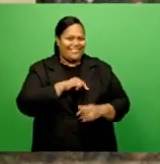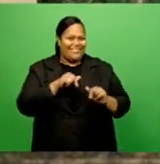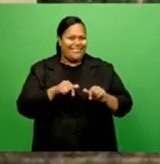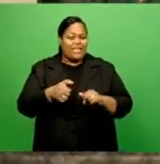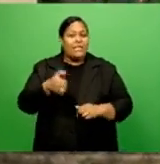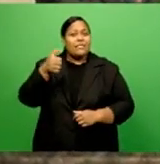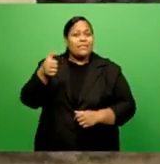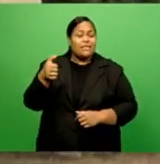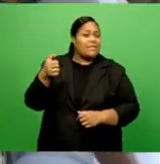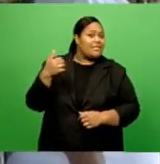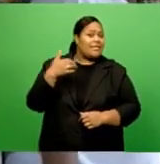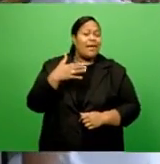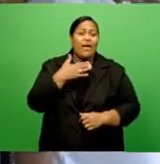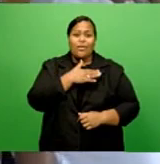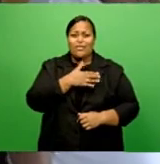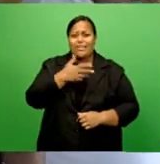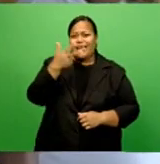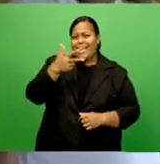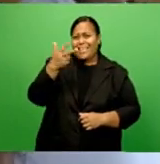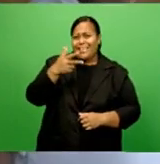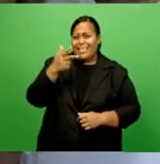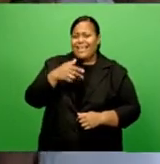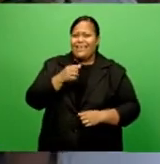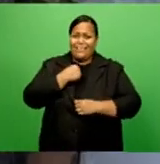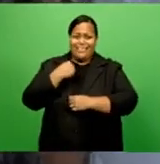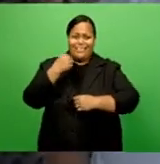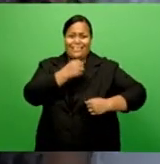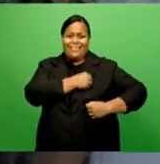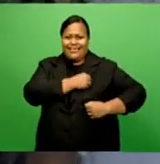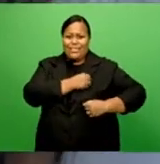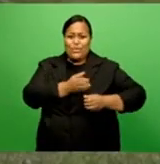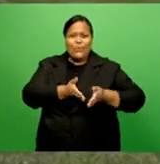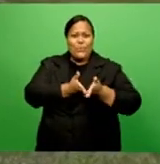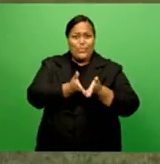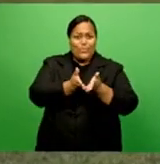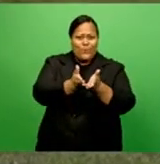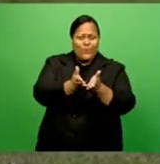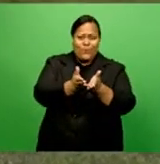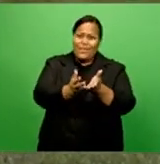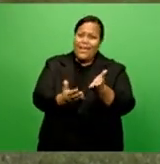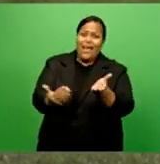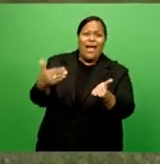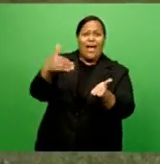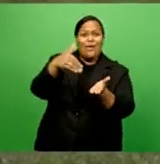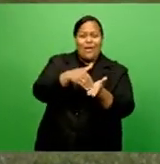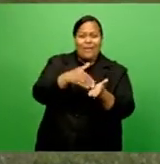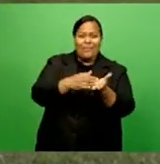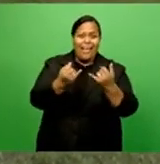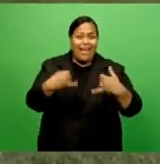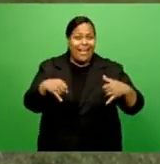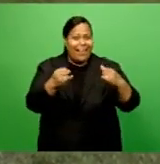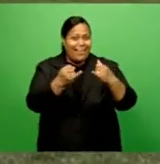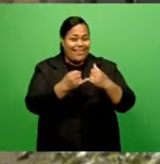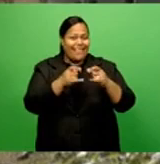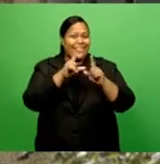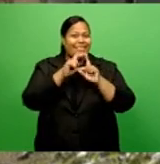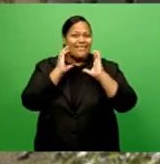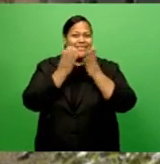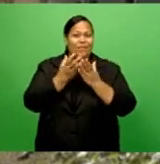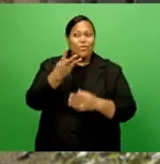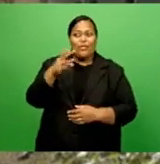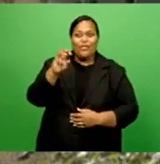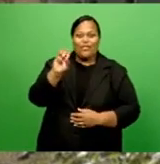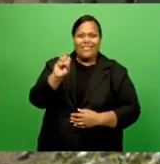618 ADF personnel on board the HMAS Adelaide arrived at Ngaloa Island on December 30th